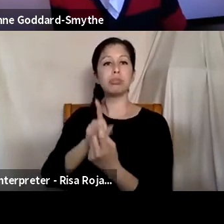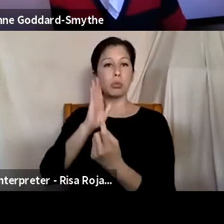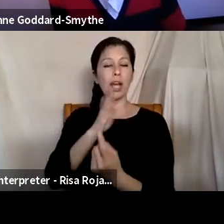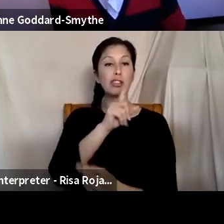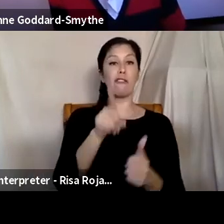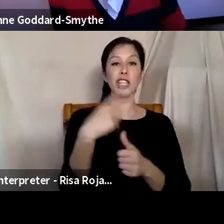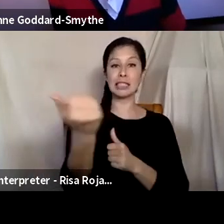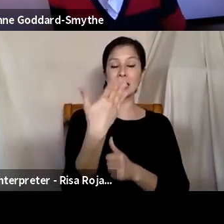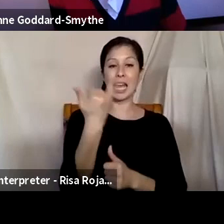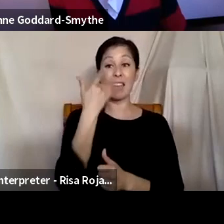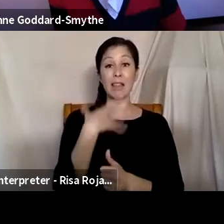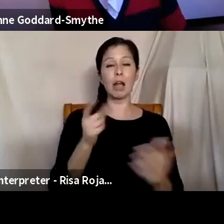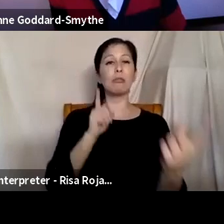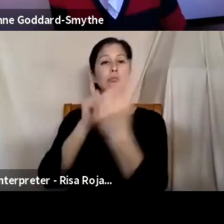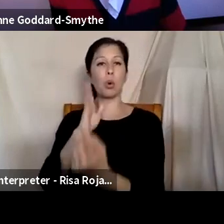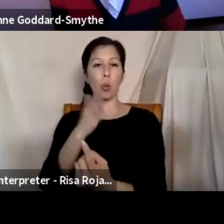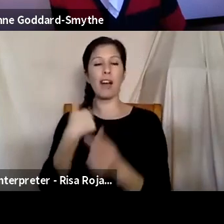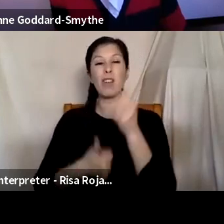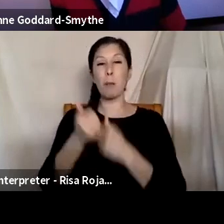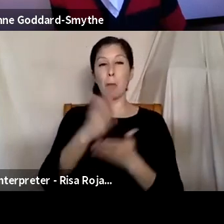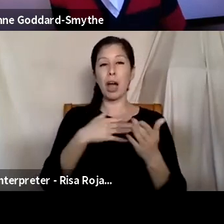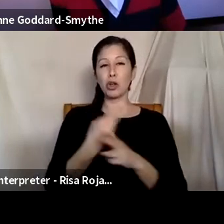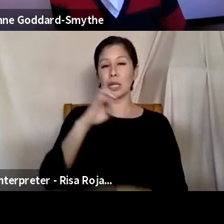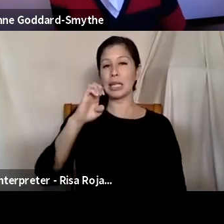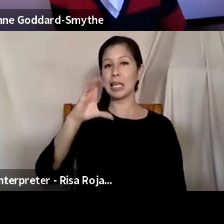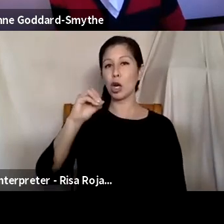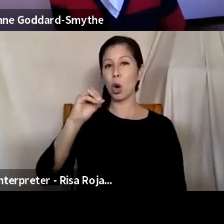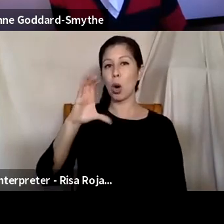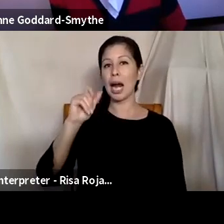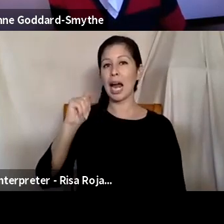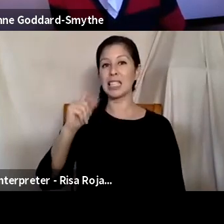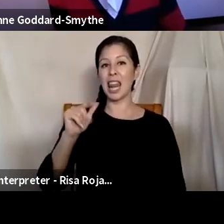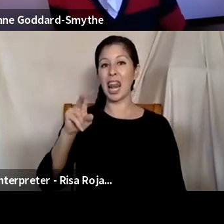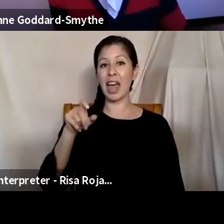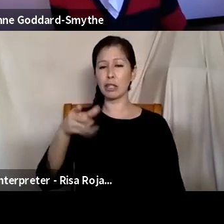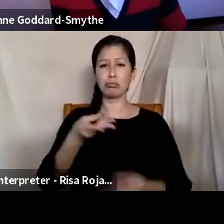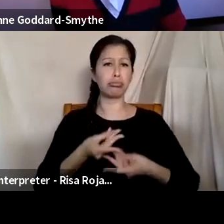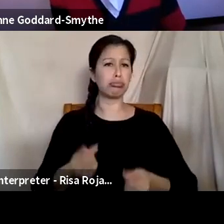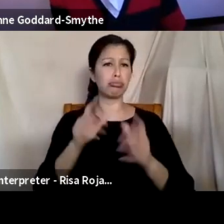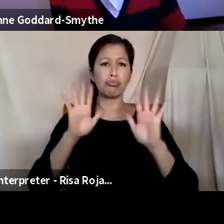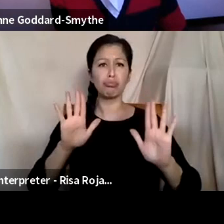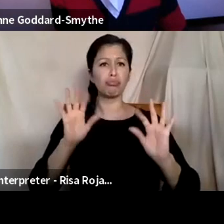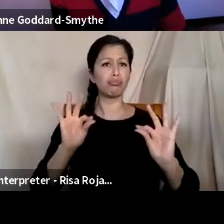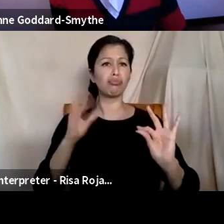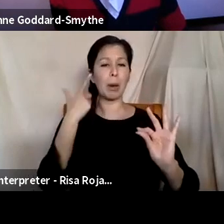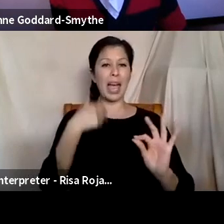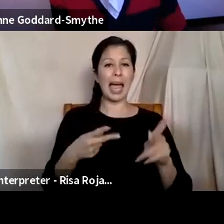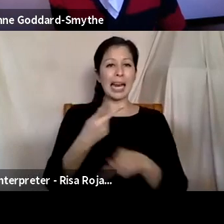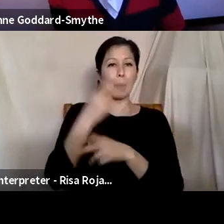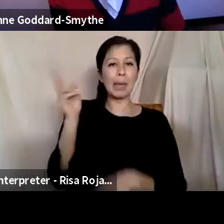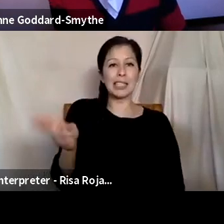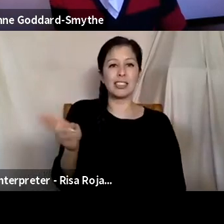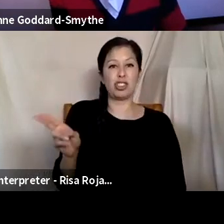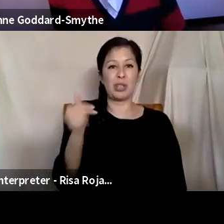the most part, I've been using EcoCast Live and it's been very smooth, and it's great because I can keep a history